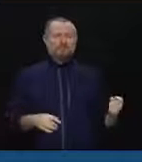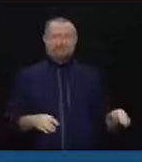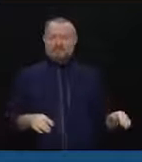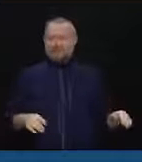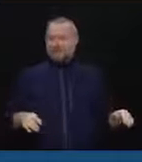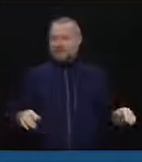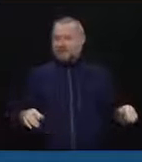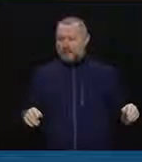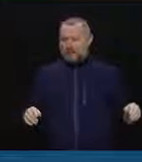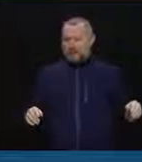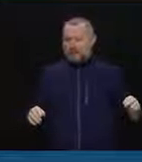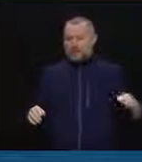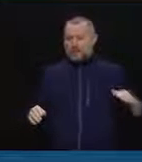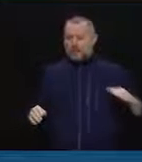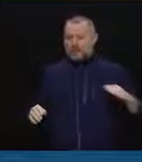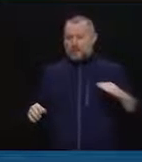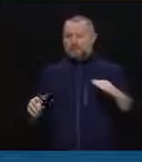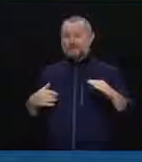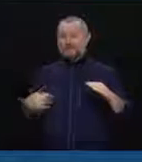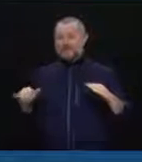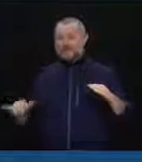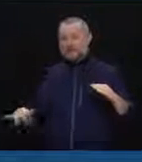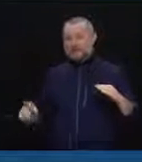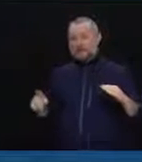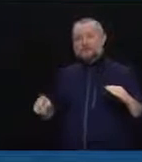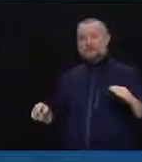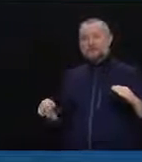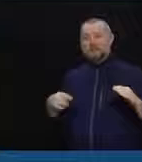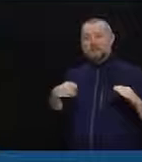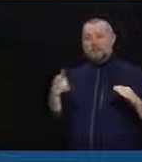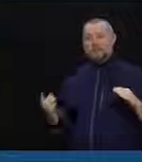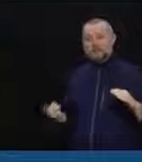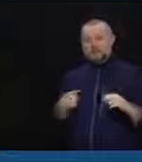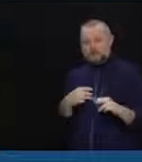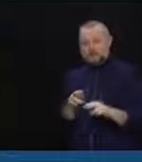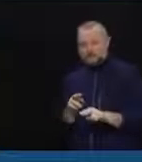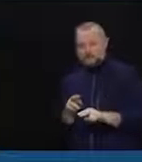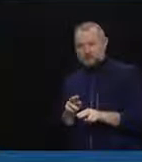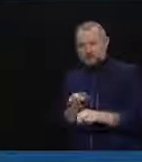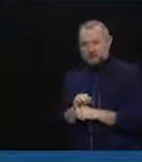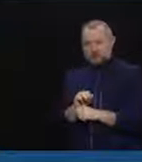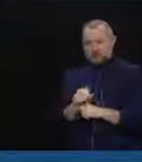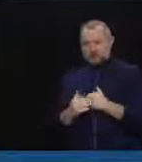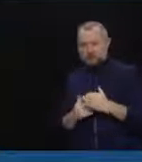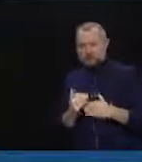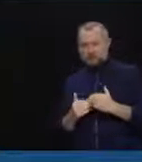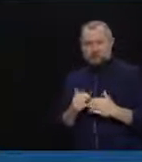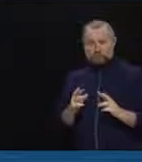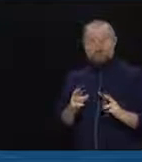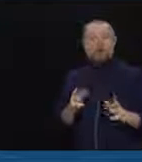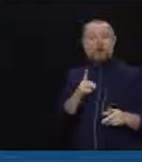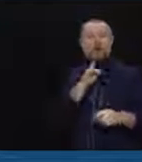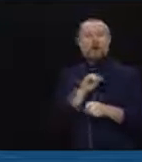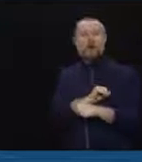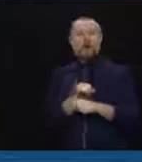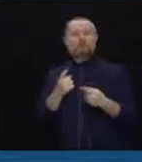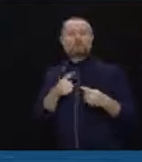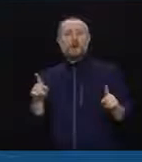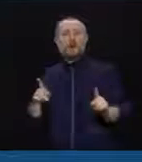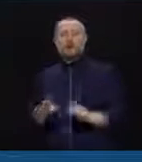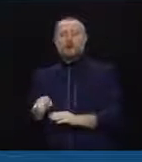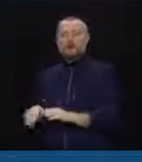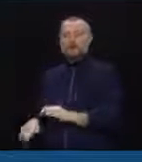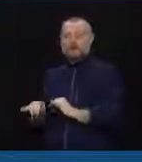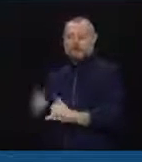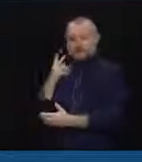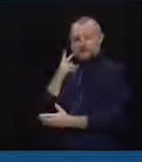we've been watching for. That is exactly what we've been waiting for. That's what we've been talking about, and it is finally happening. Let's also talk